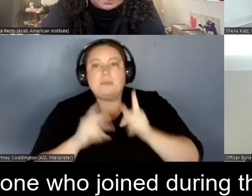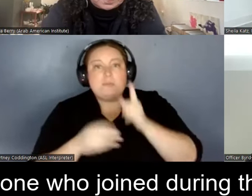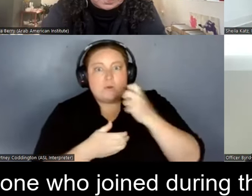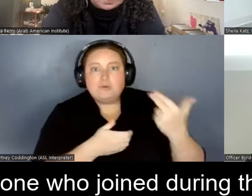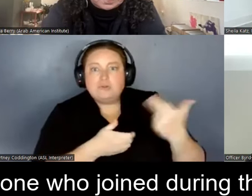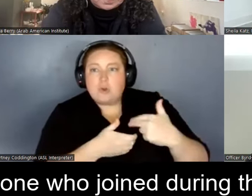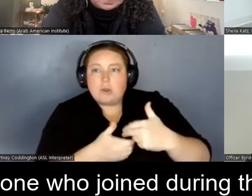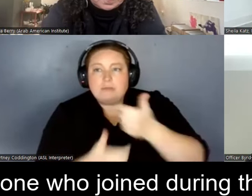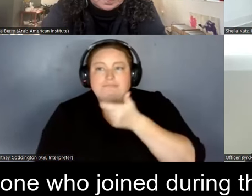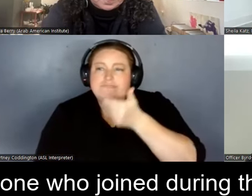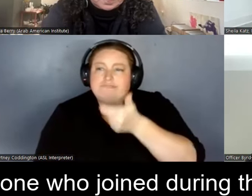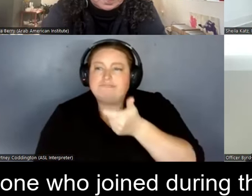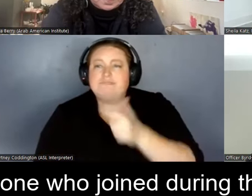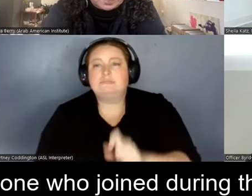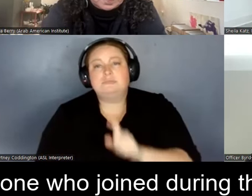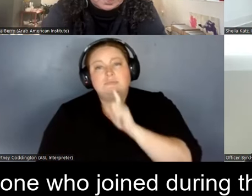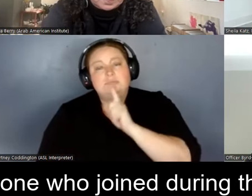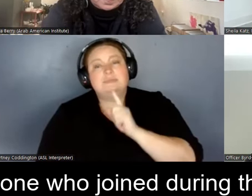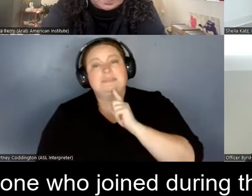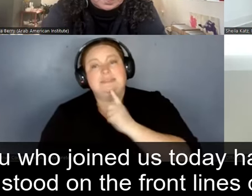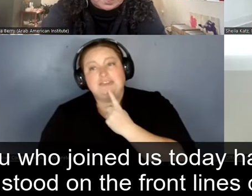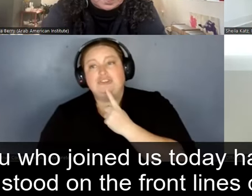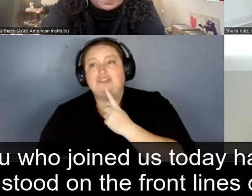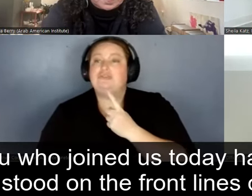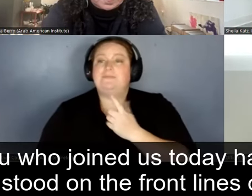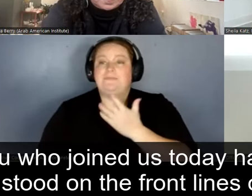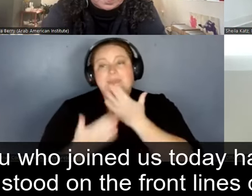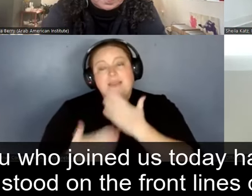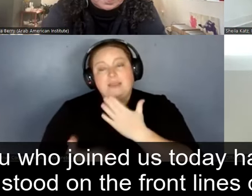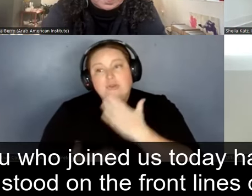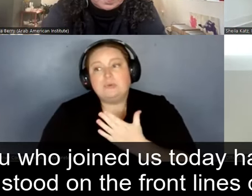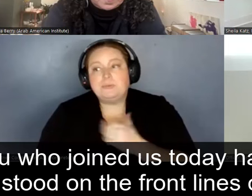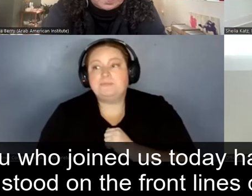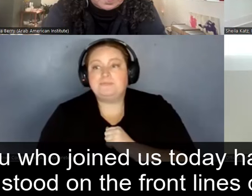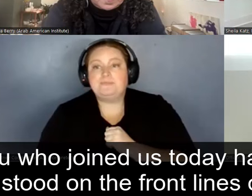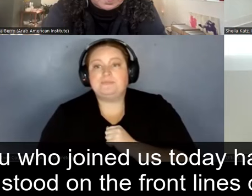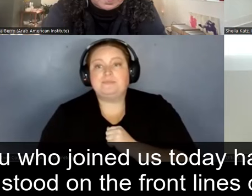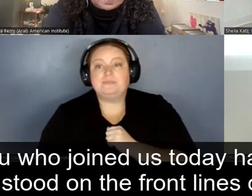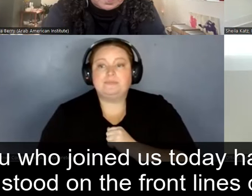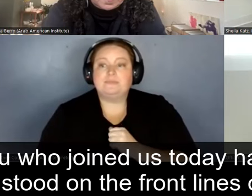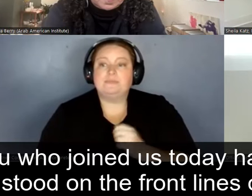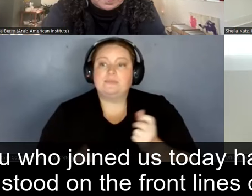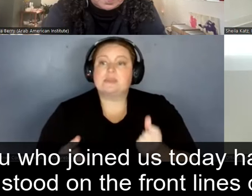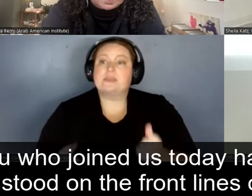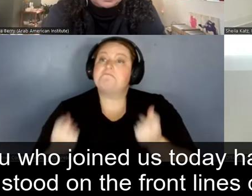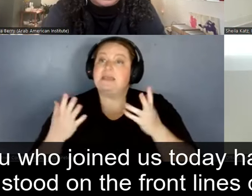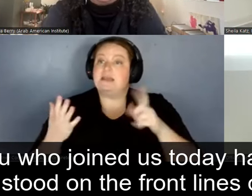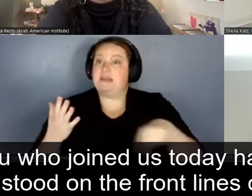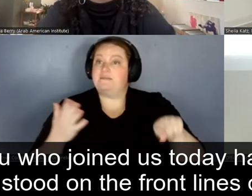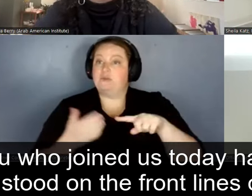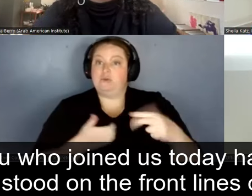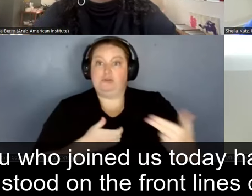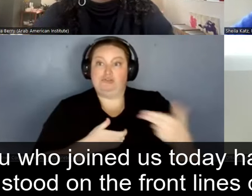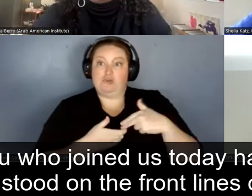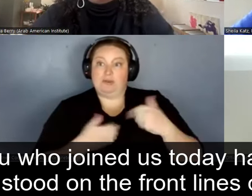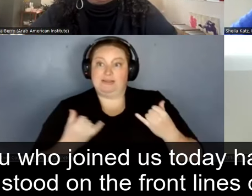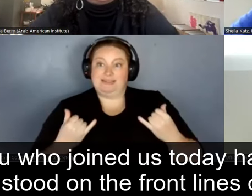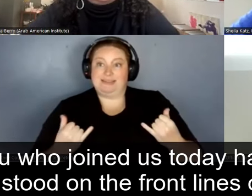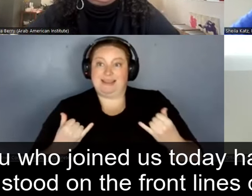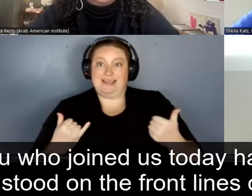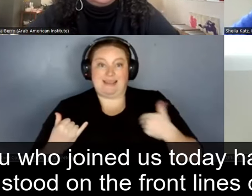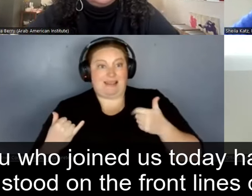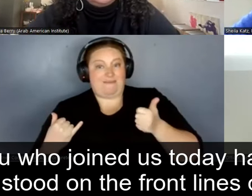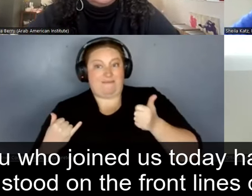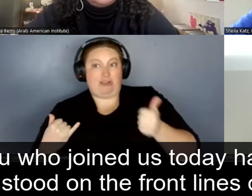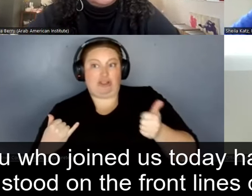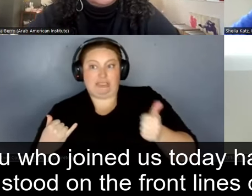program, a sincere and heartfelt thank you. Many of you who joined us today have yourselves